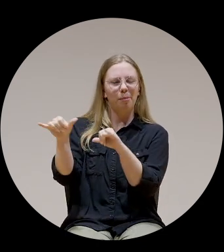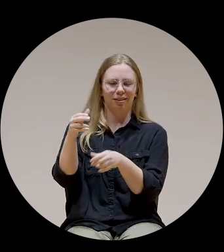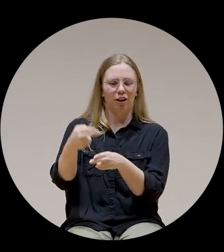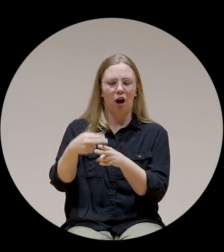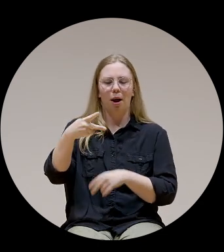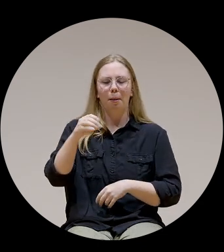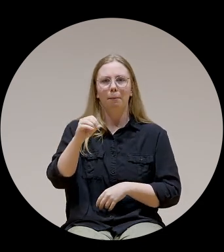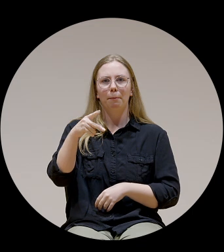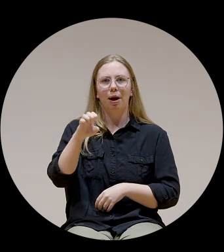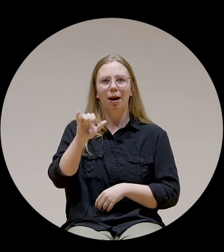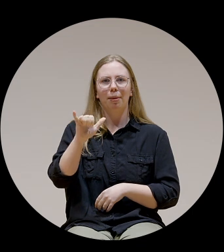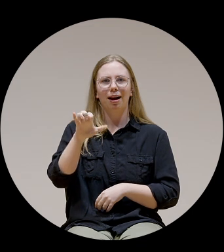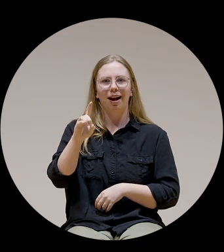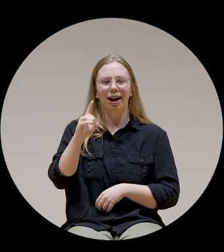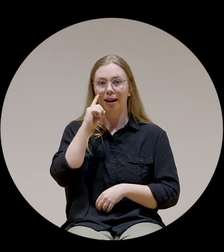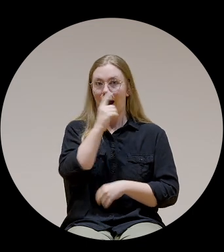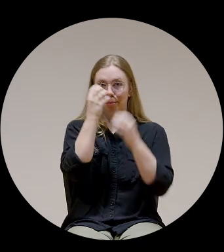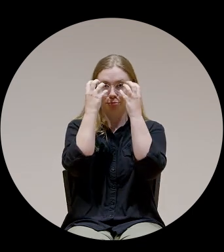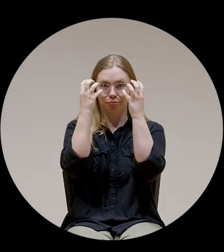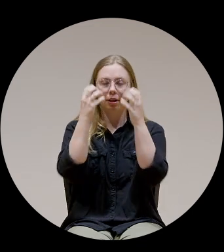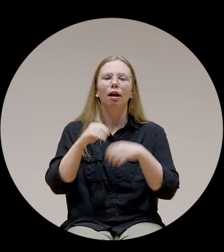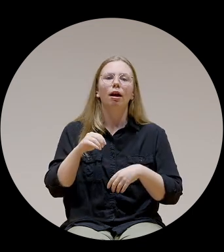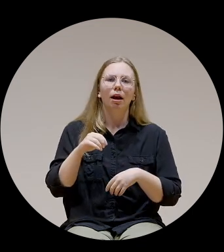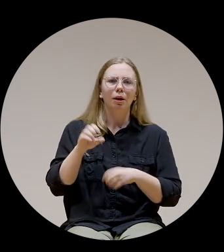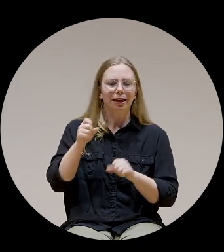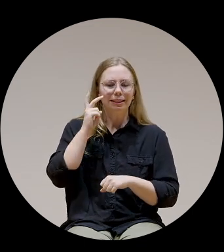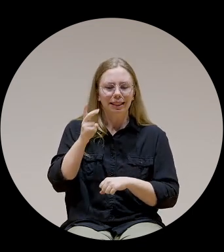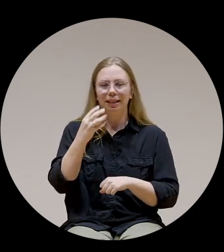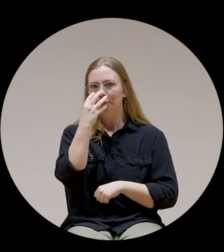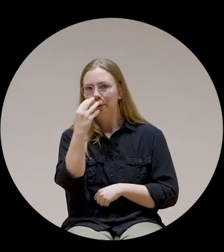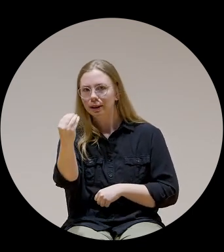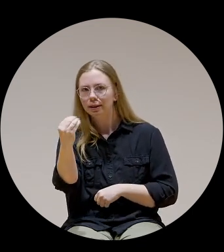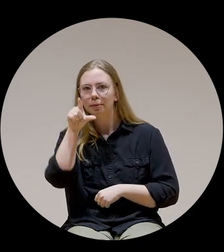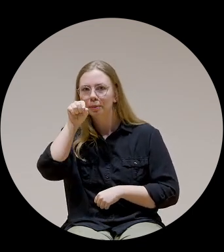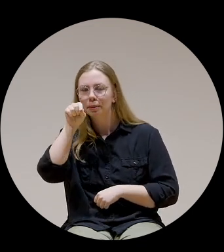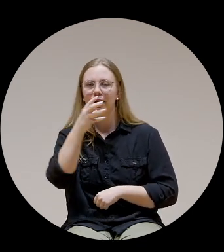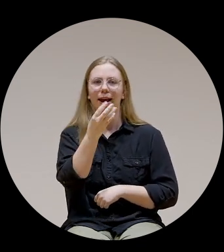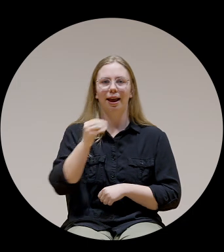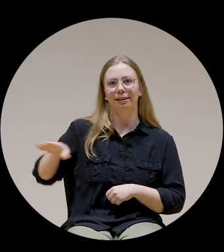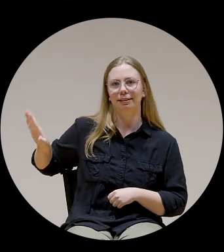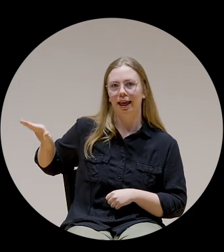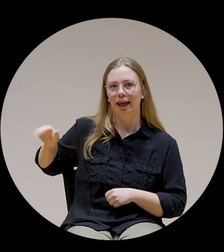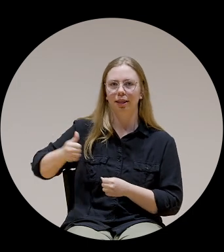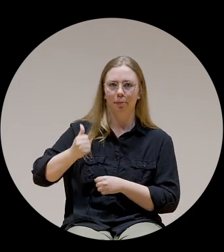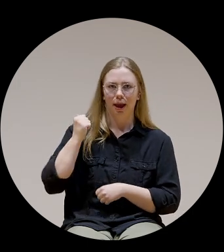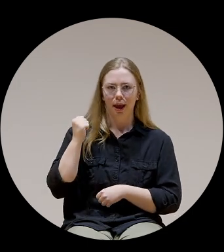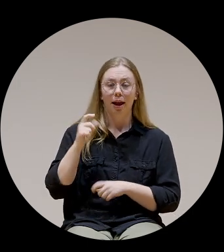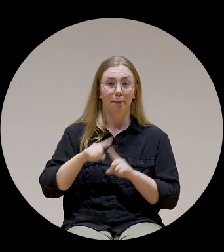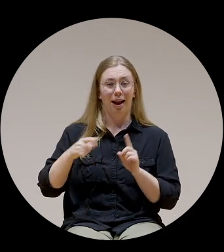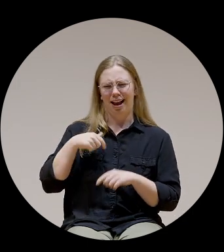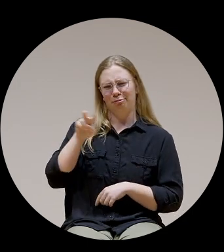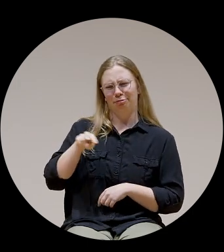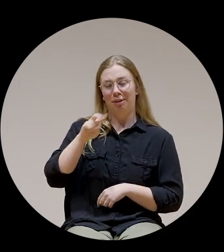you see a pretty prominent beak, right? And you see its tail at the back, but it seems to have these, for me, I first read them actually